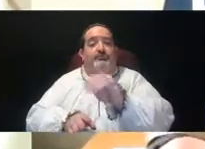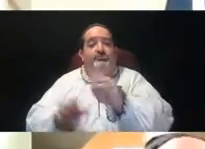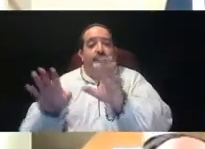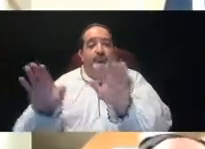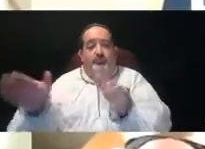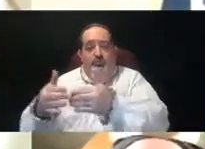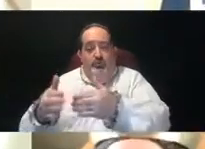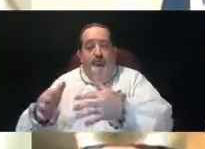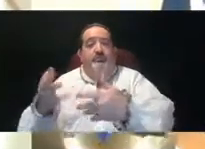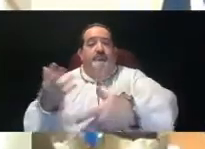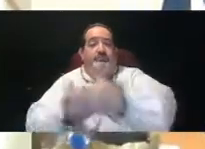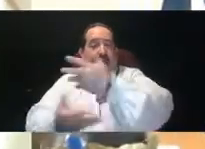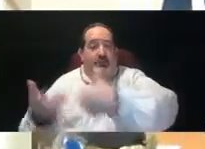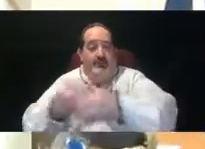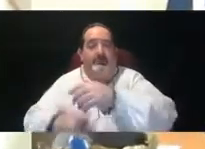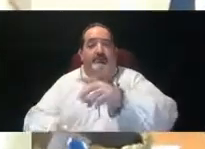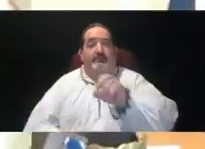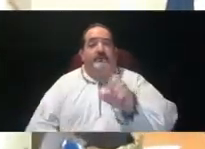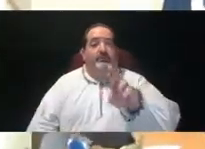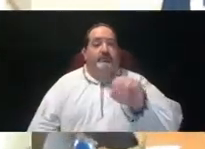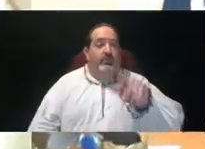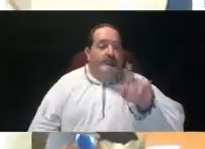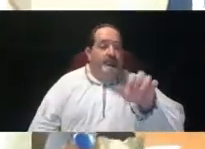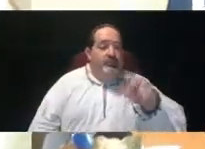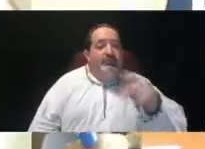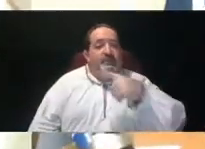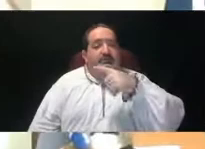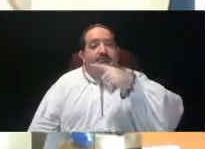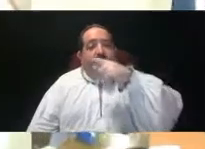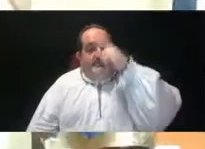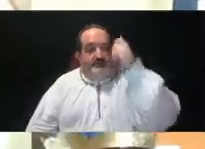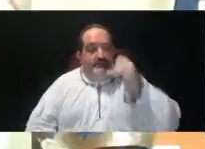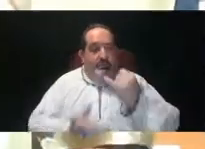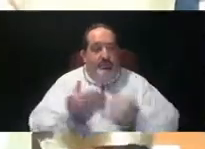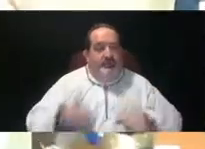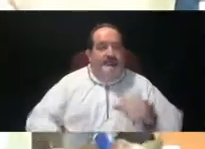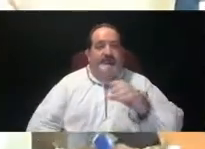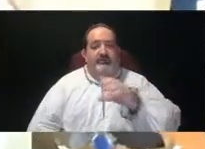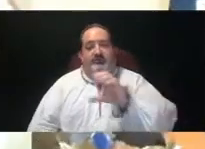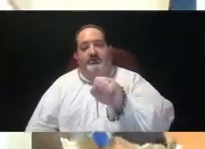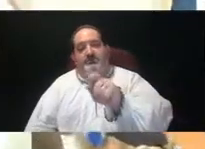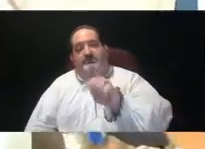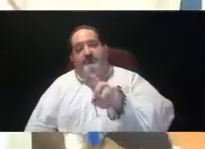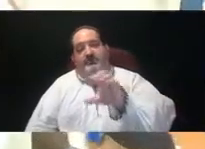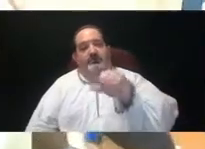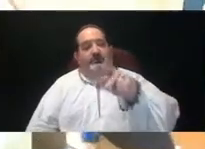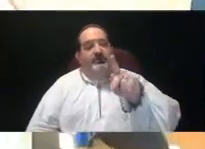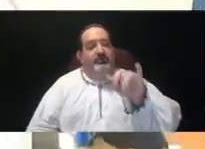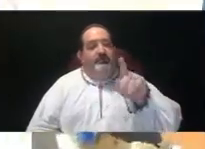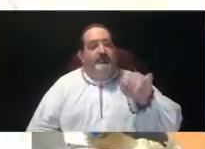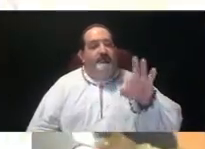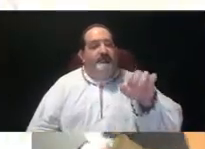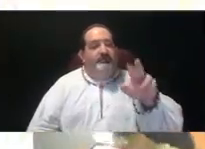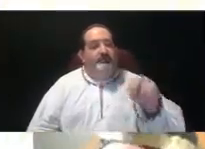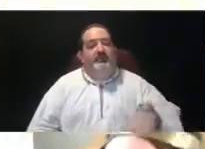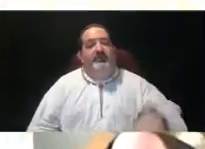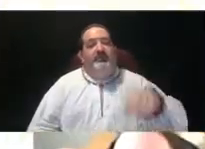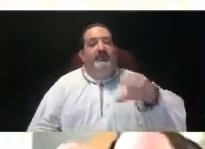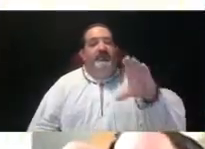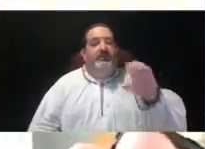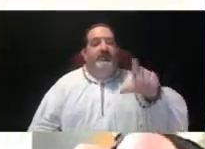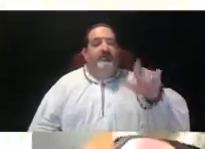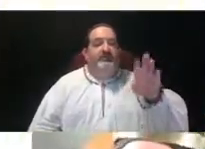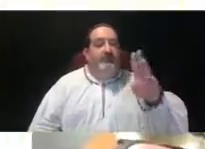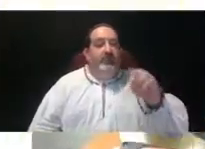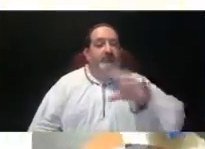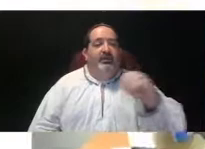in Dreiburgen Summer Arts Starkhoven Collegium of the Desert. Classes will start up again at 3. but